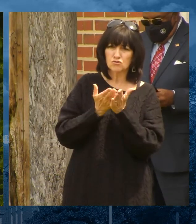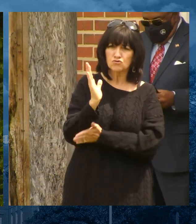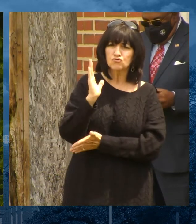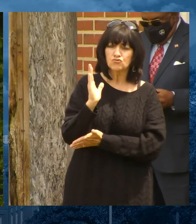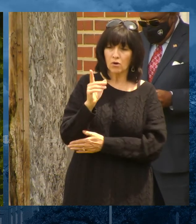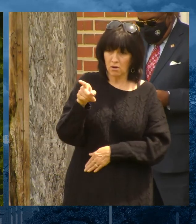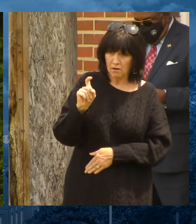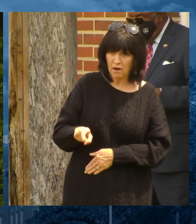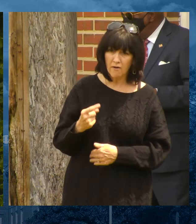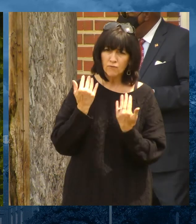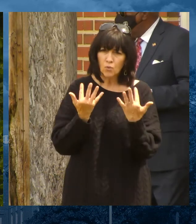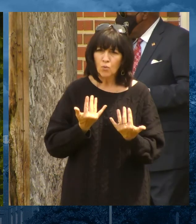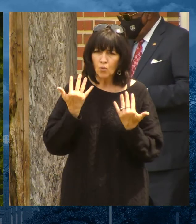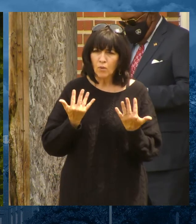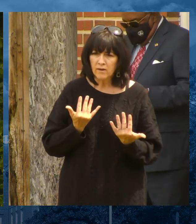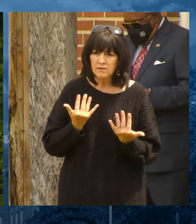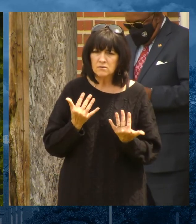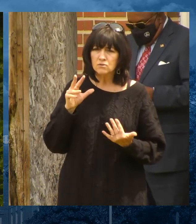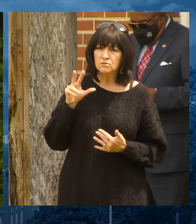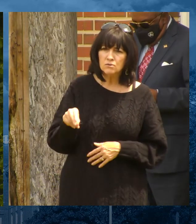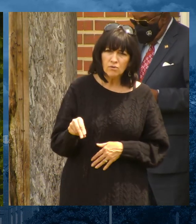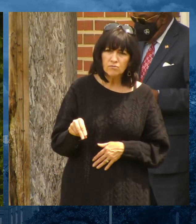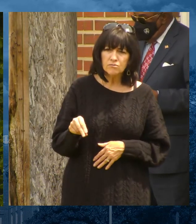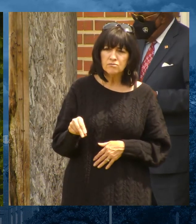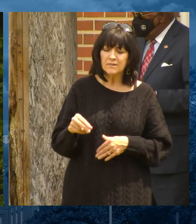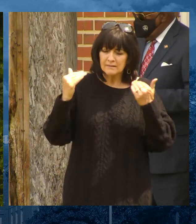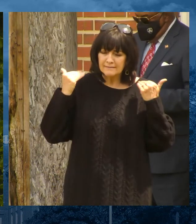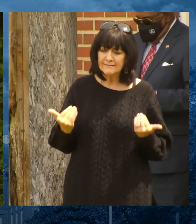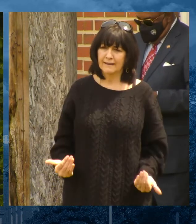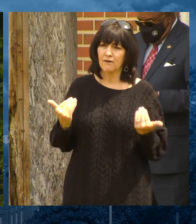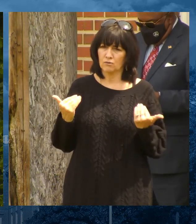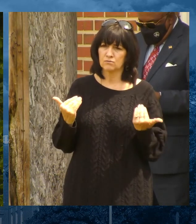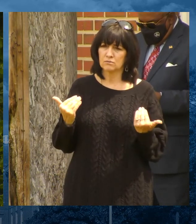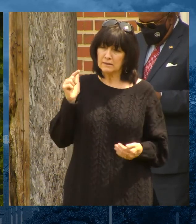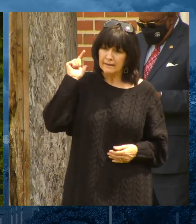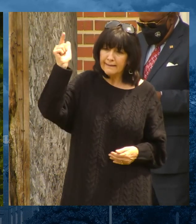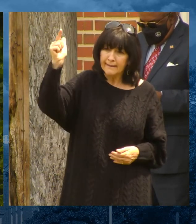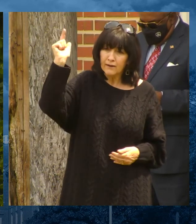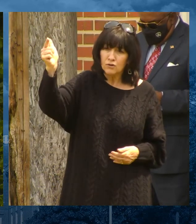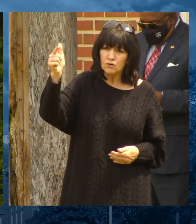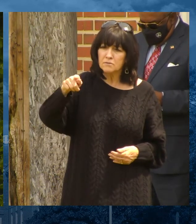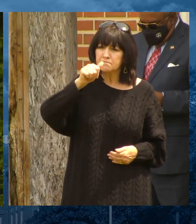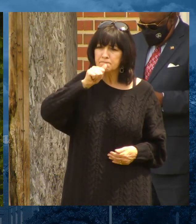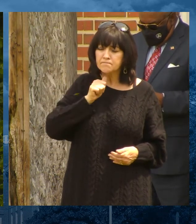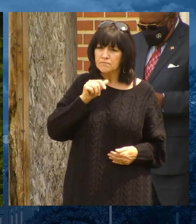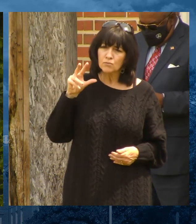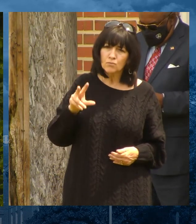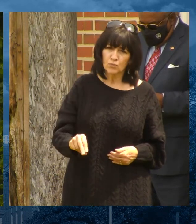they're being infringed, the remedy should be now, not sometime in the future.